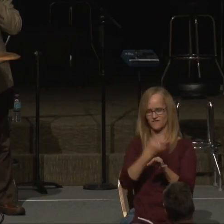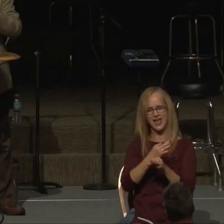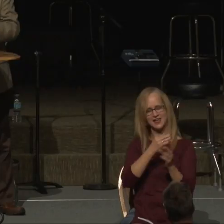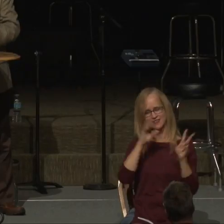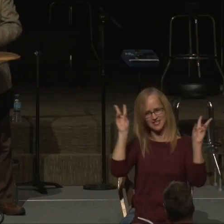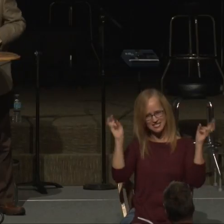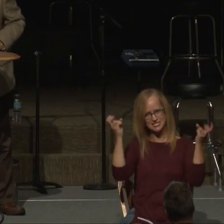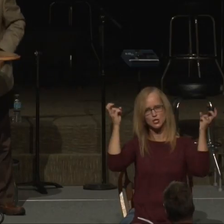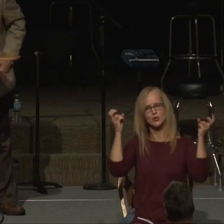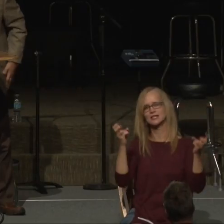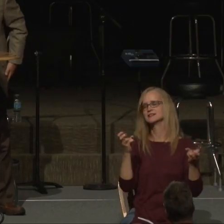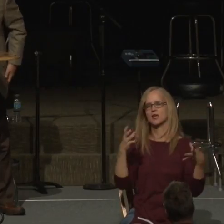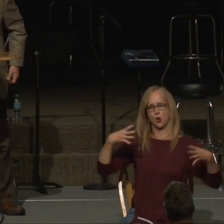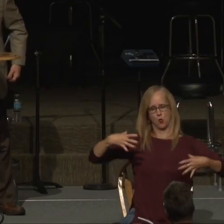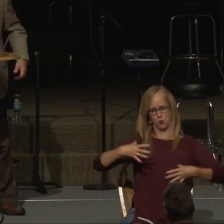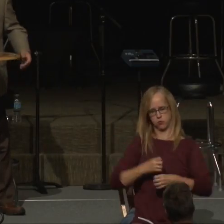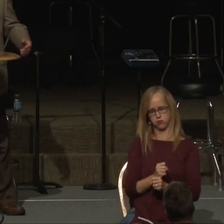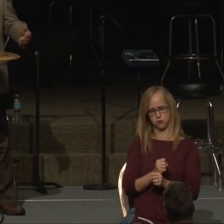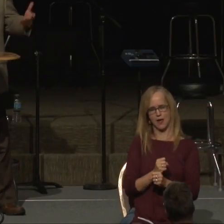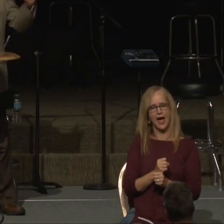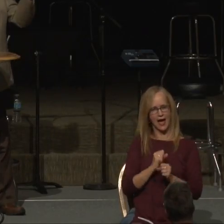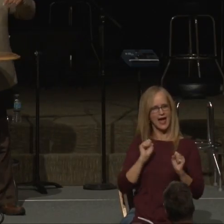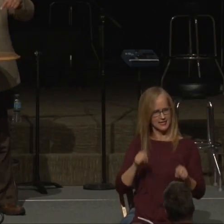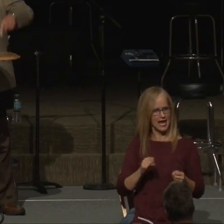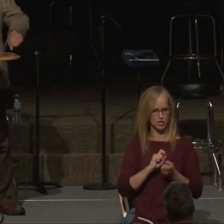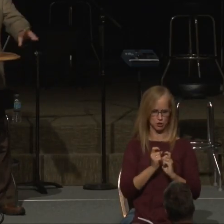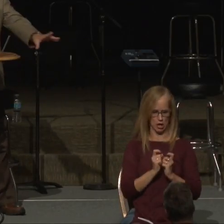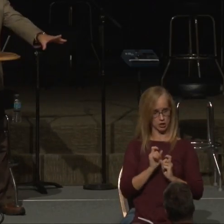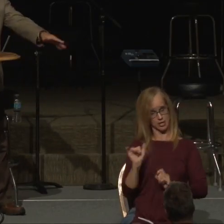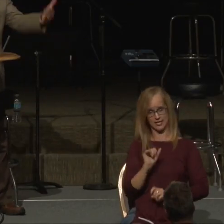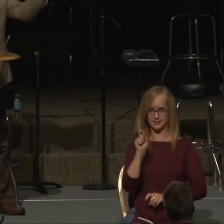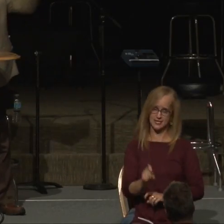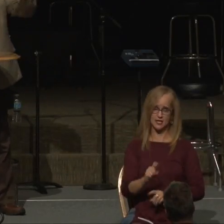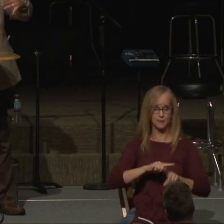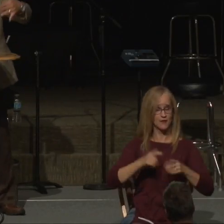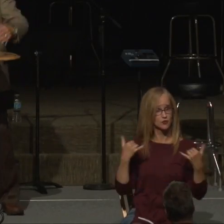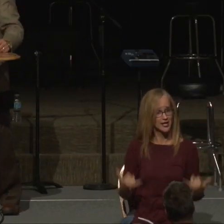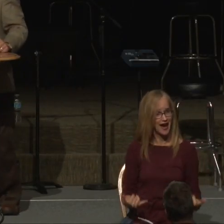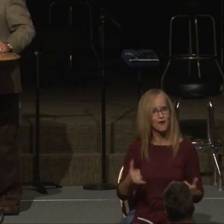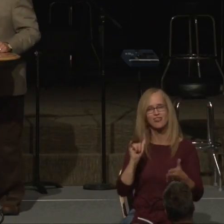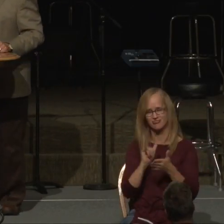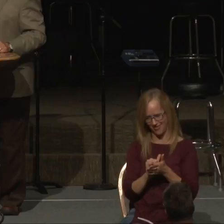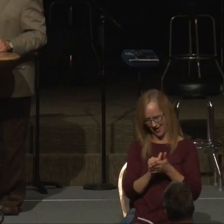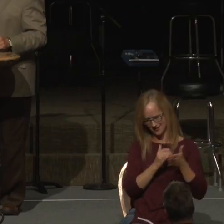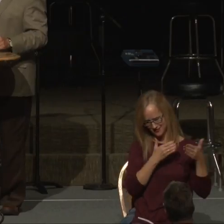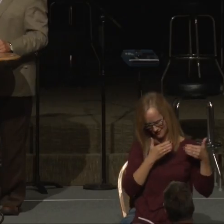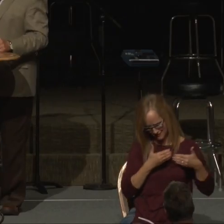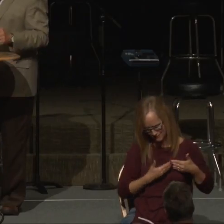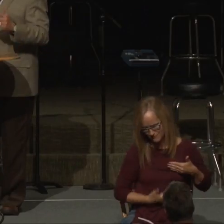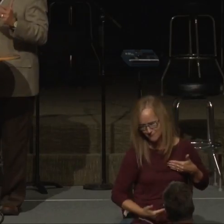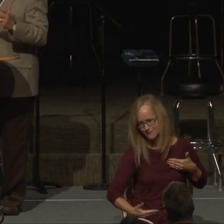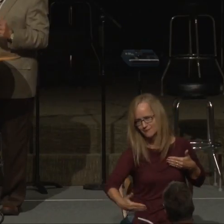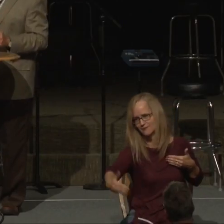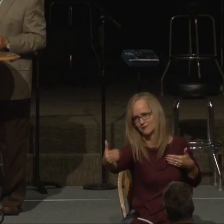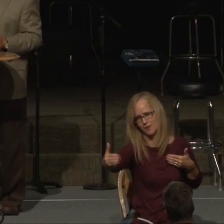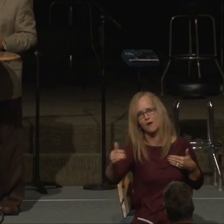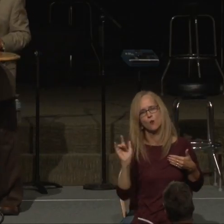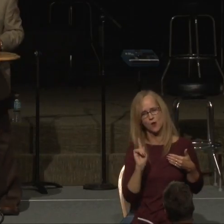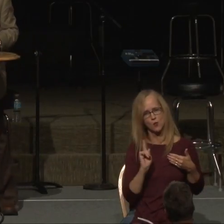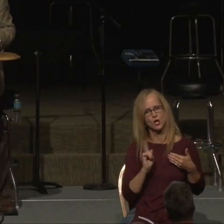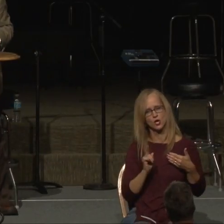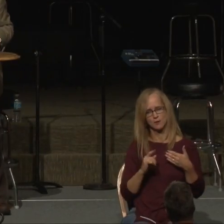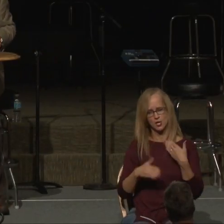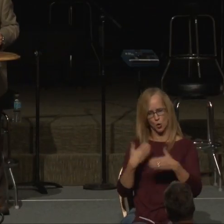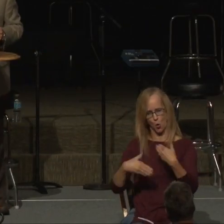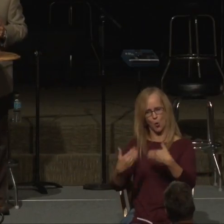as always, I reserve the right to make adaptations and changes as needed. But for now, that's the path. That's where we're going to be